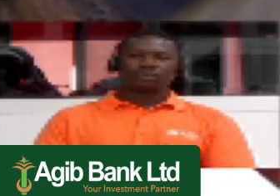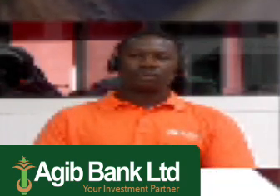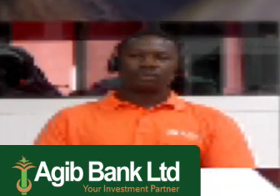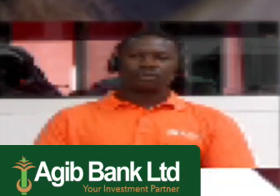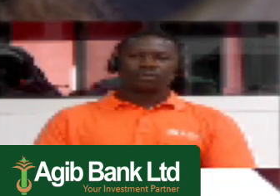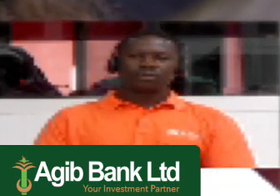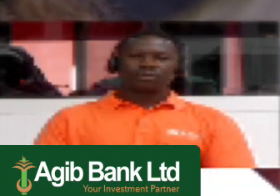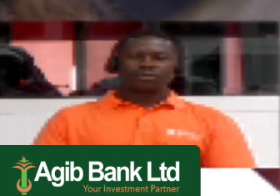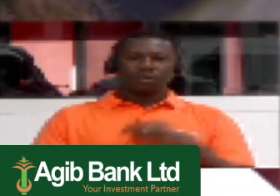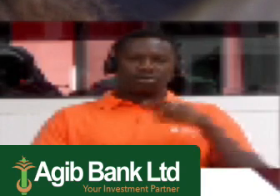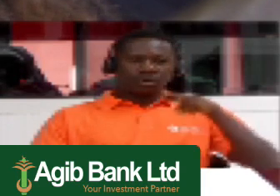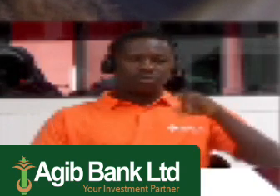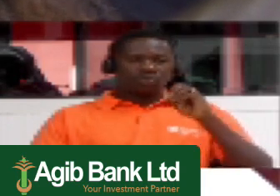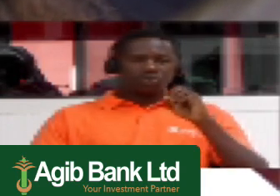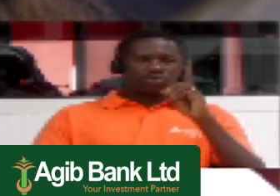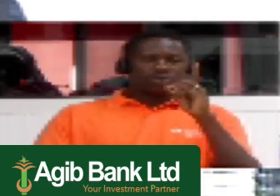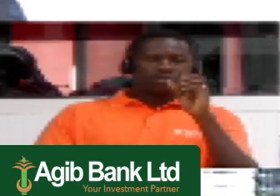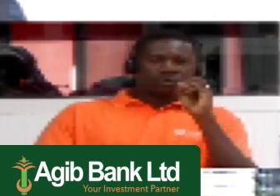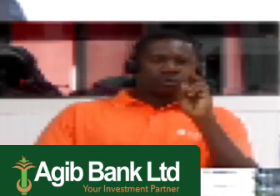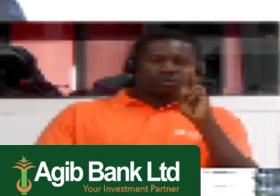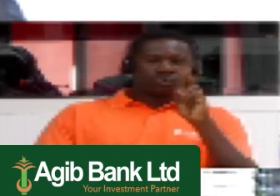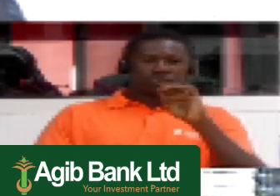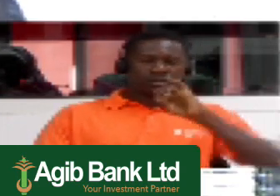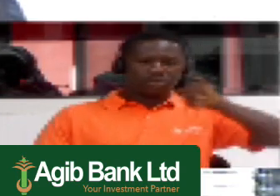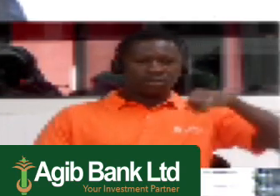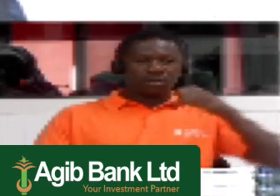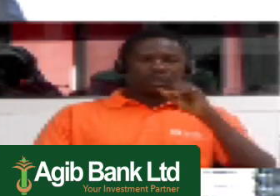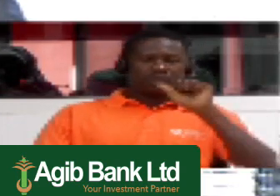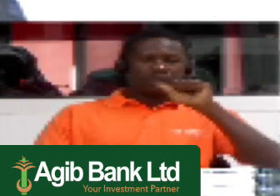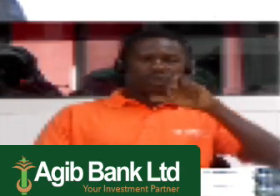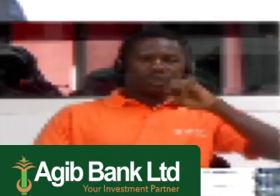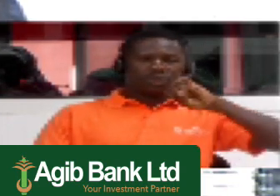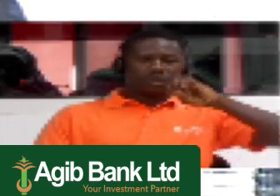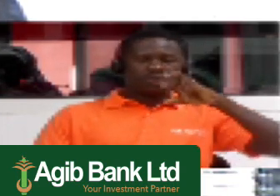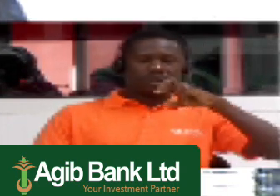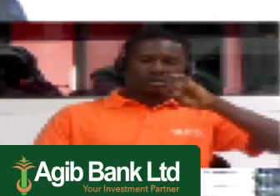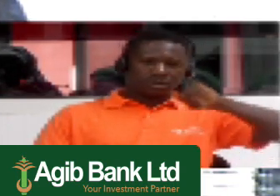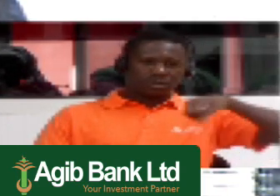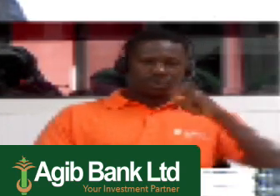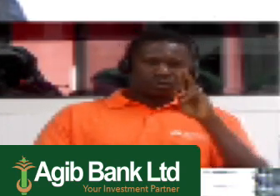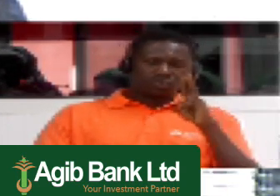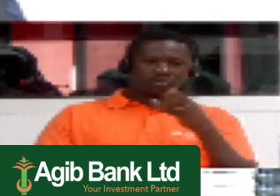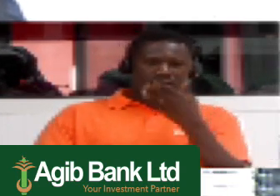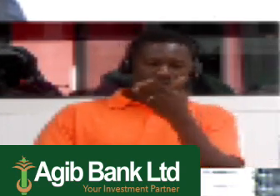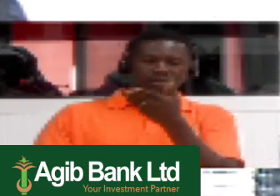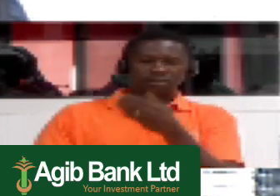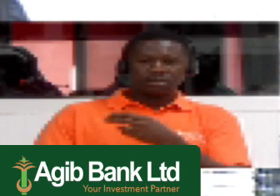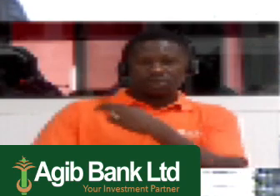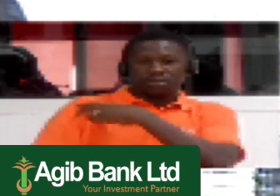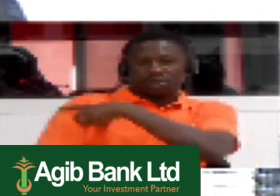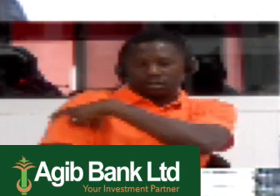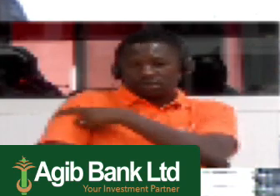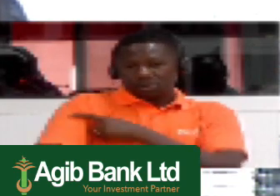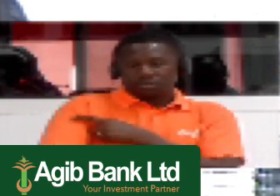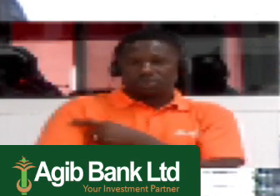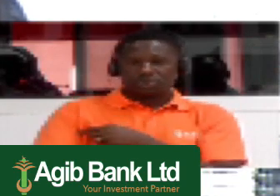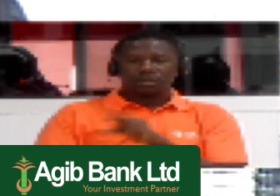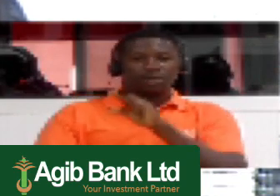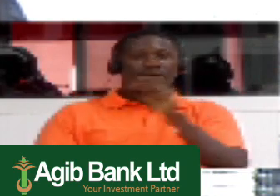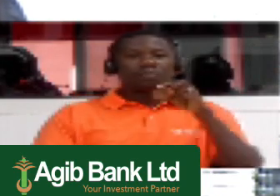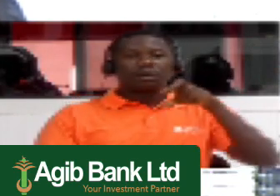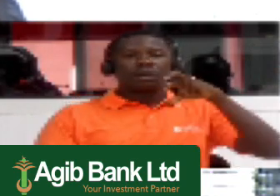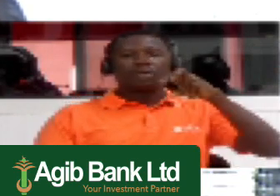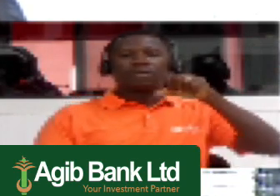Odu Jaju Fanambije. Odu Jaju was also there. Captain Jaju. Captain Jaju. Alias Rambo. Alias Rambo.